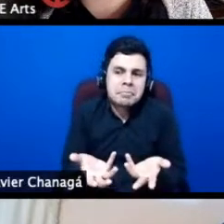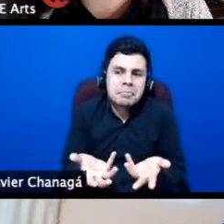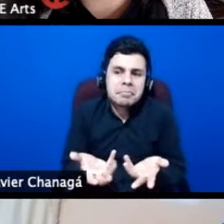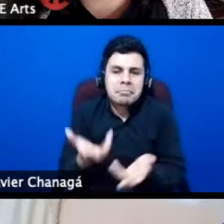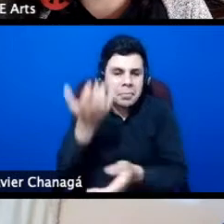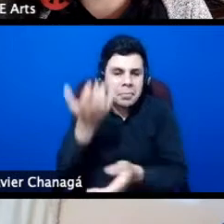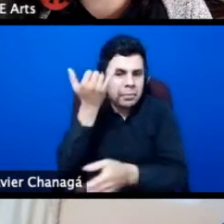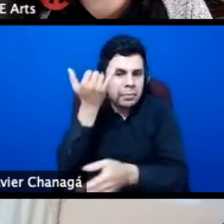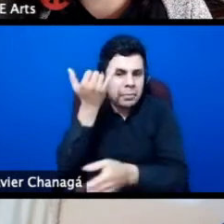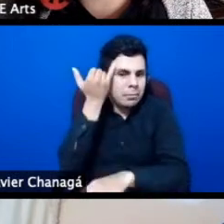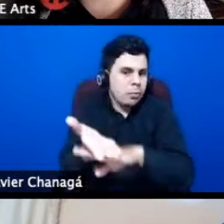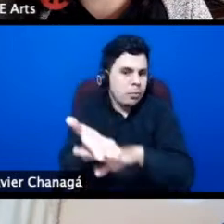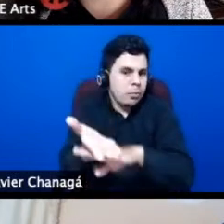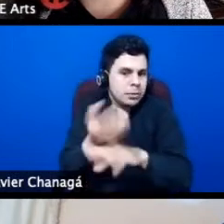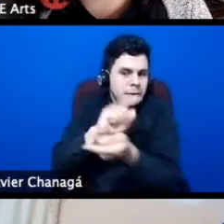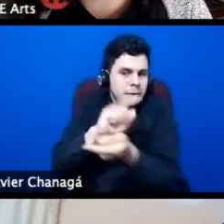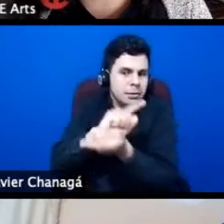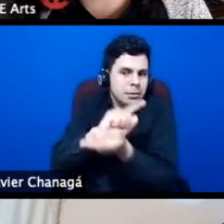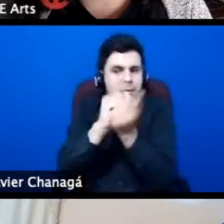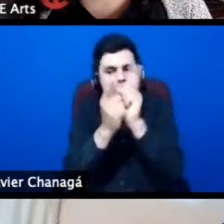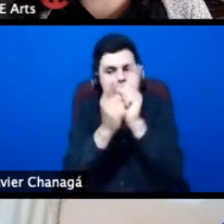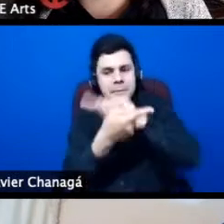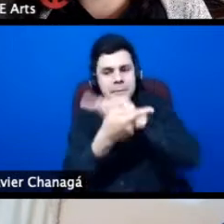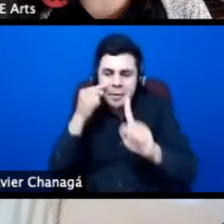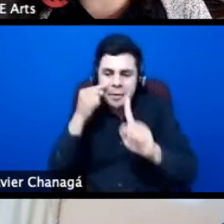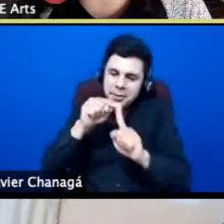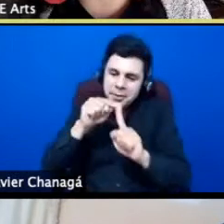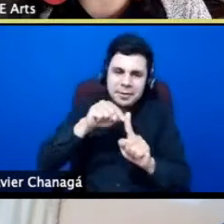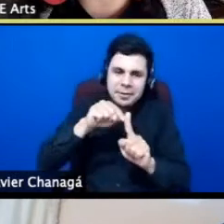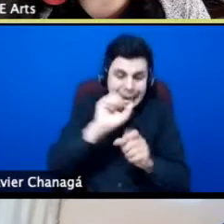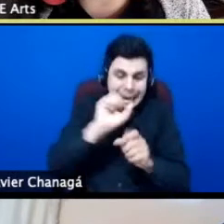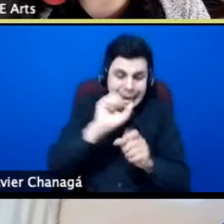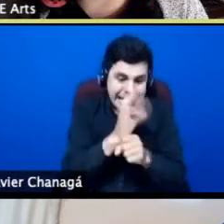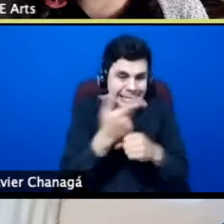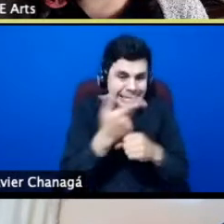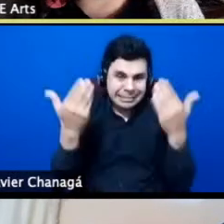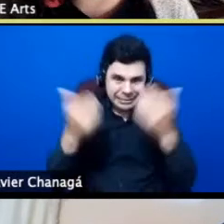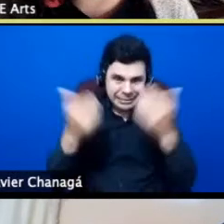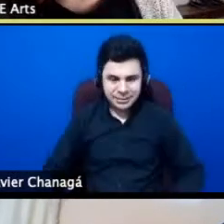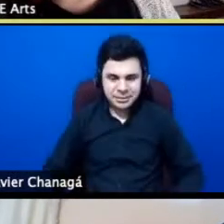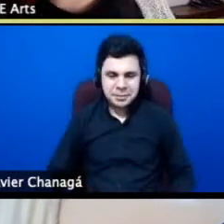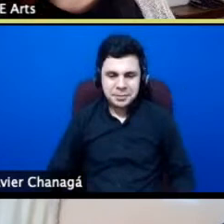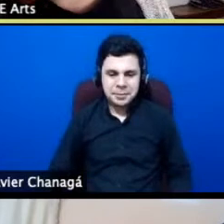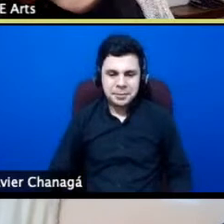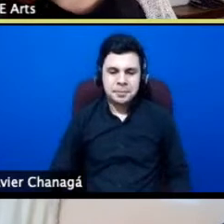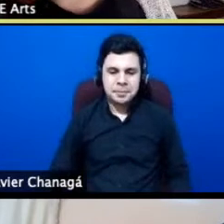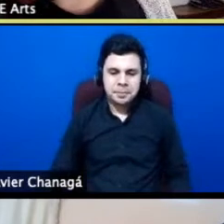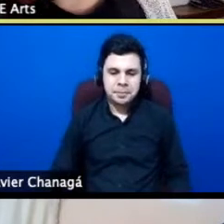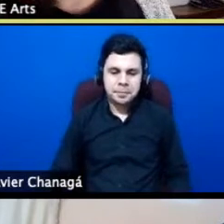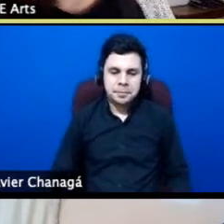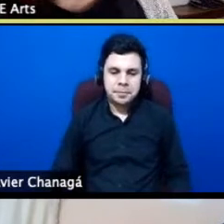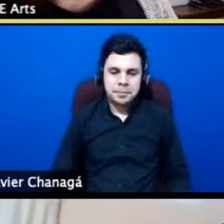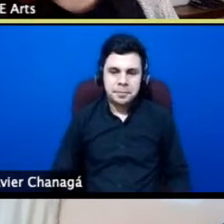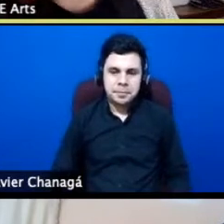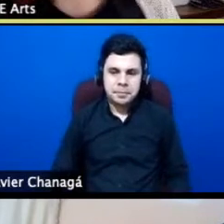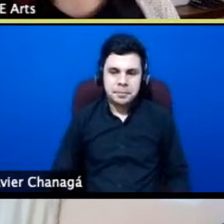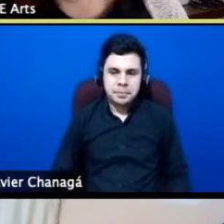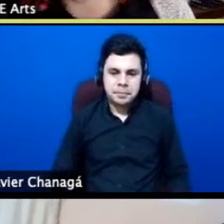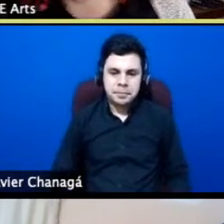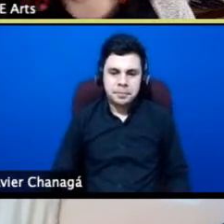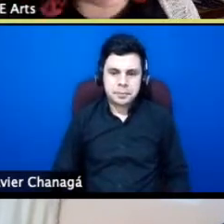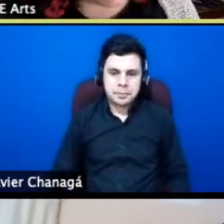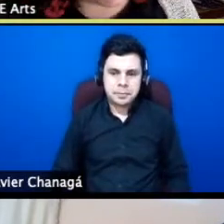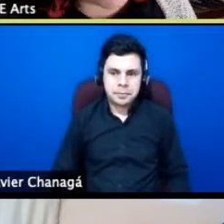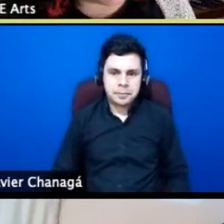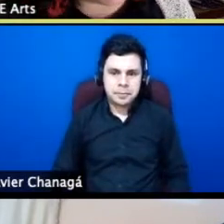un cambio bonito a través de las artes. So those were the messages of some of our viewers. I want to remind you, it's